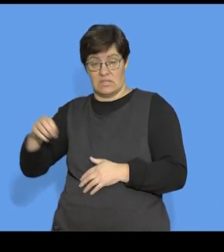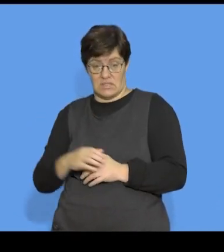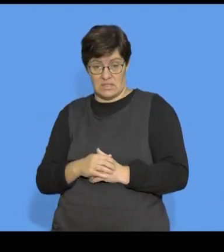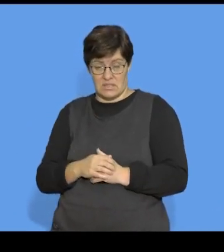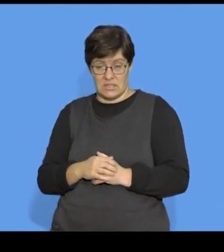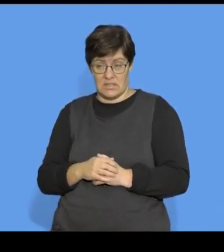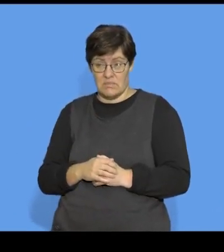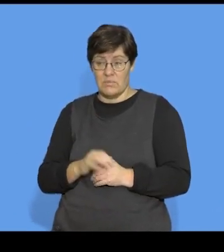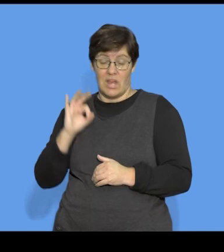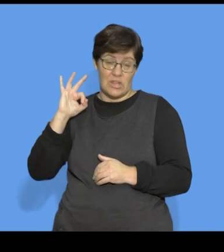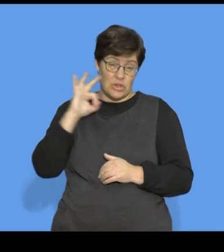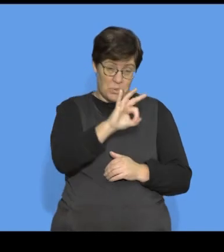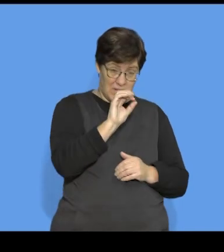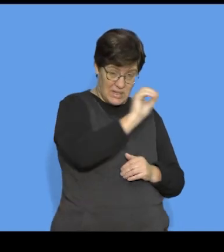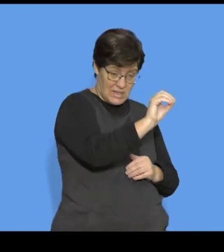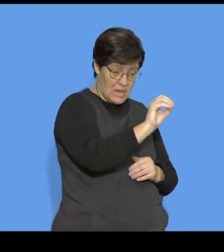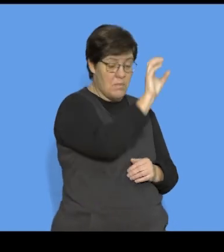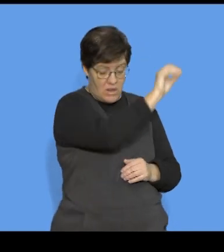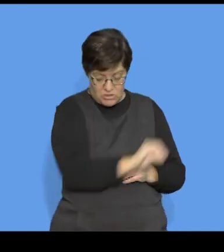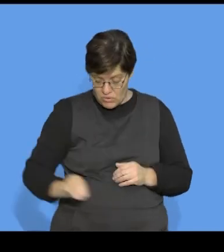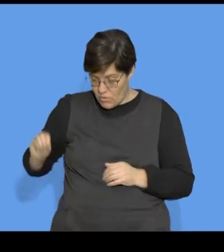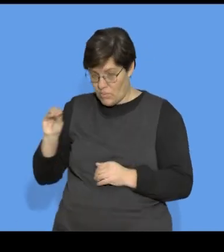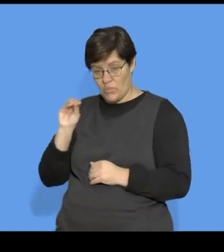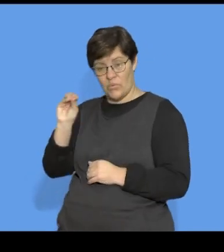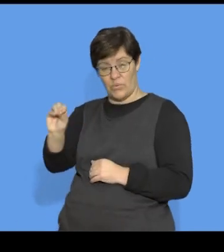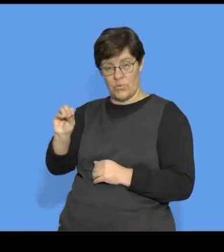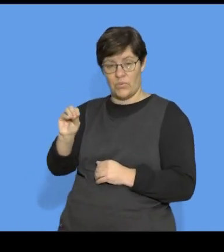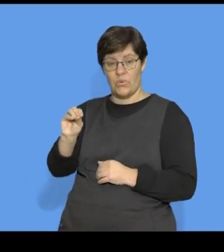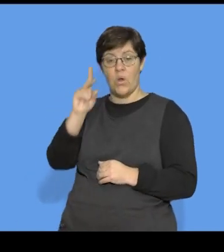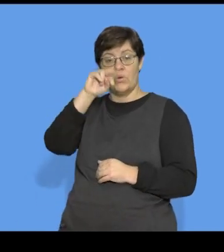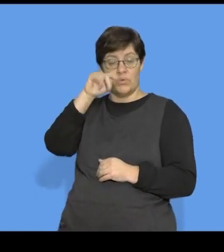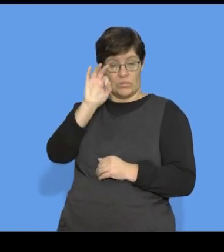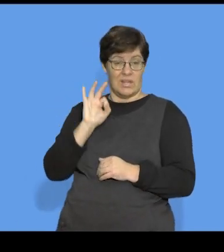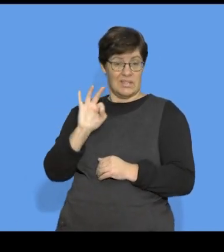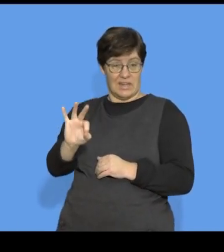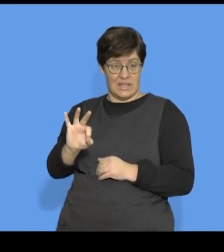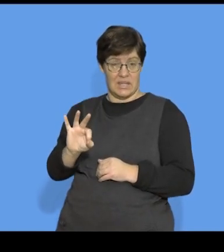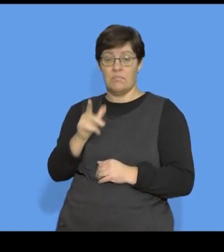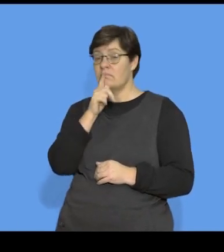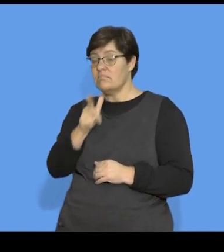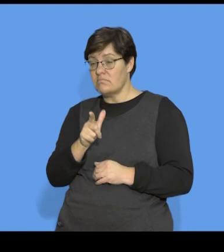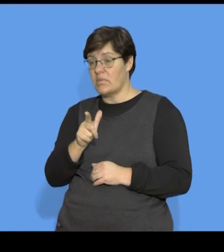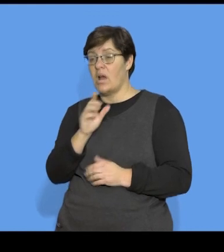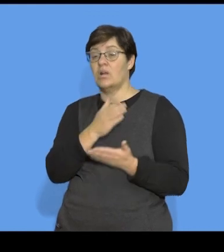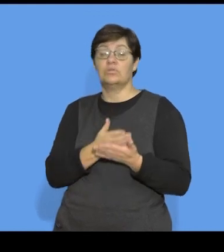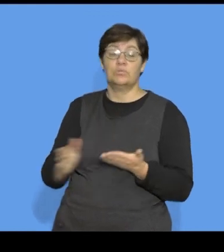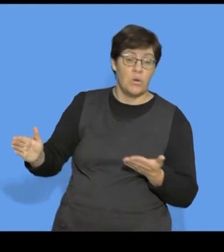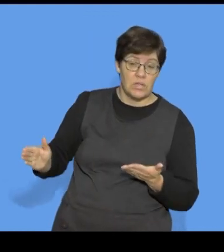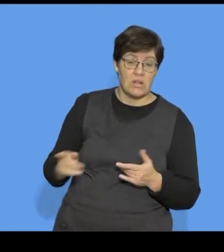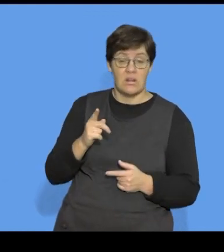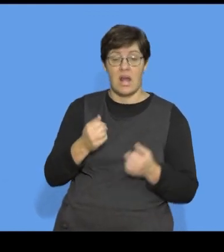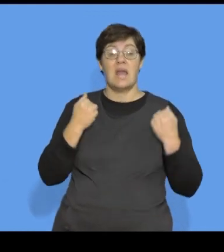16,000 Rand. Remember we said a big 3? So therefore we're showing you now in note number 3 where you